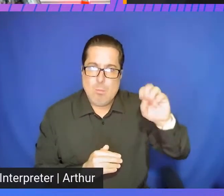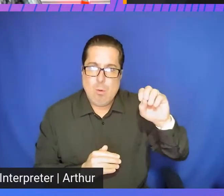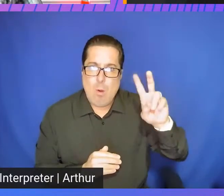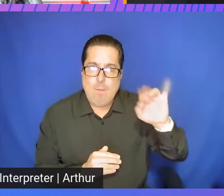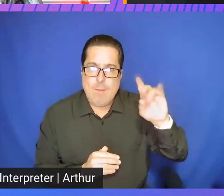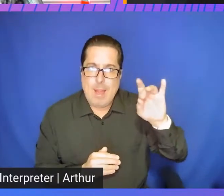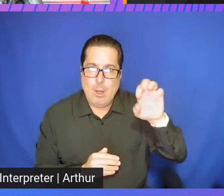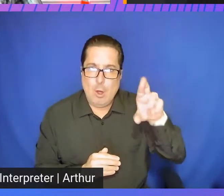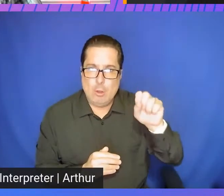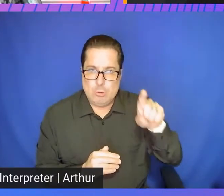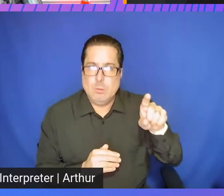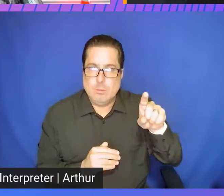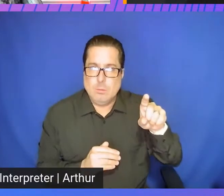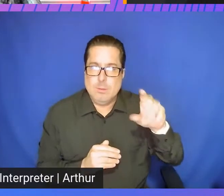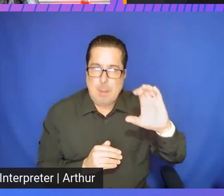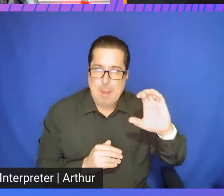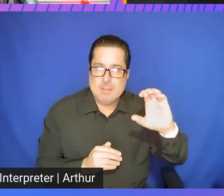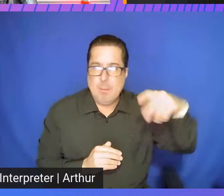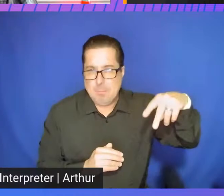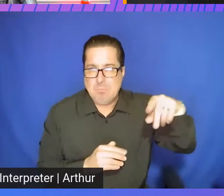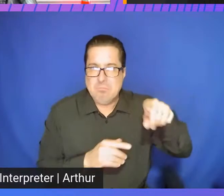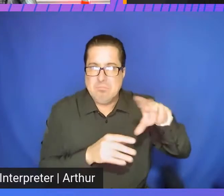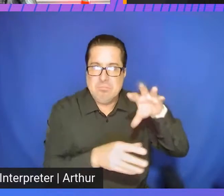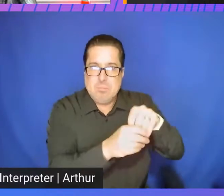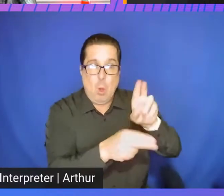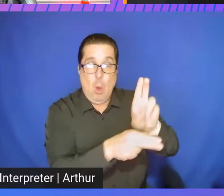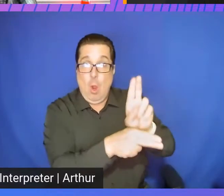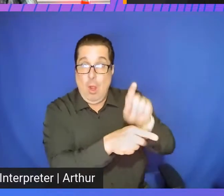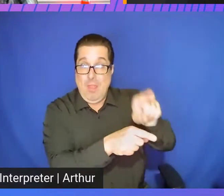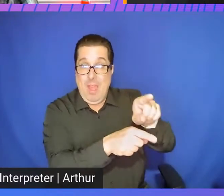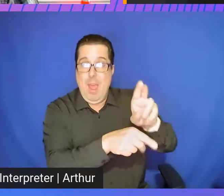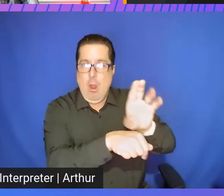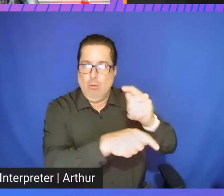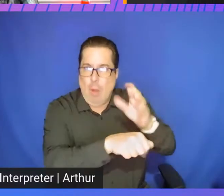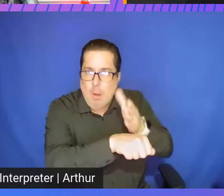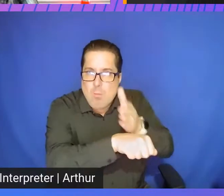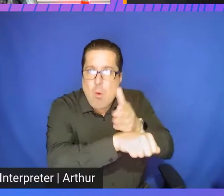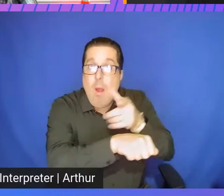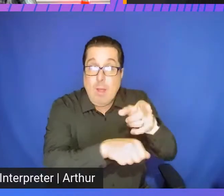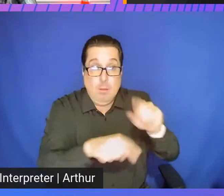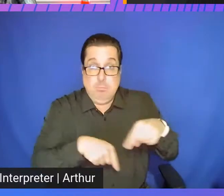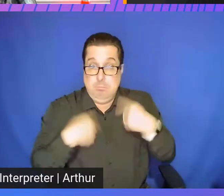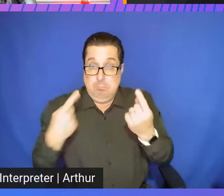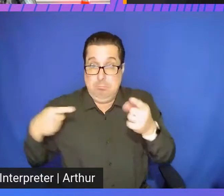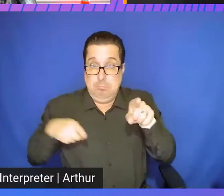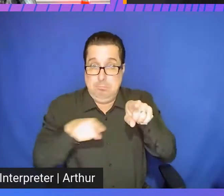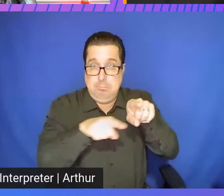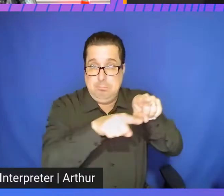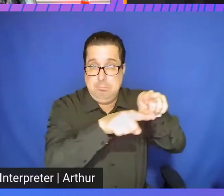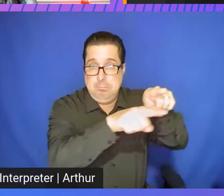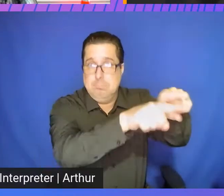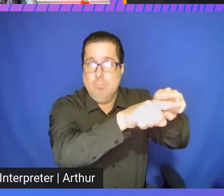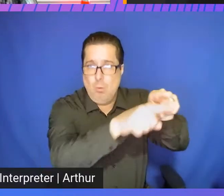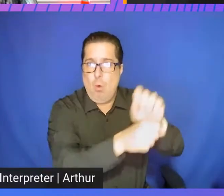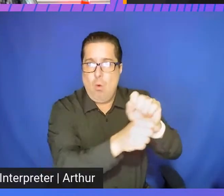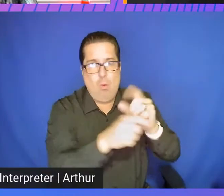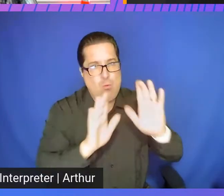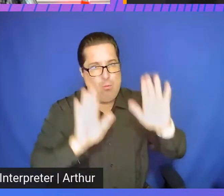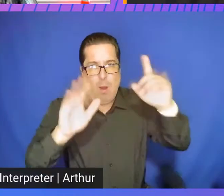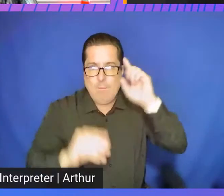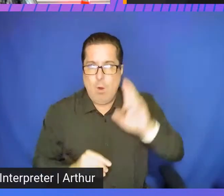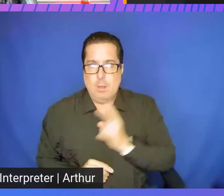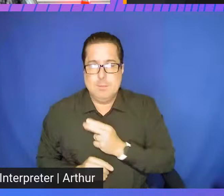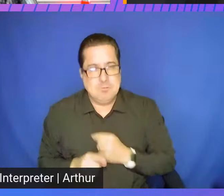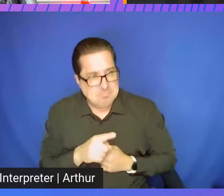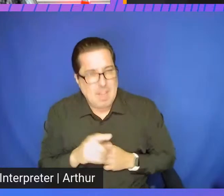continue to improve at, and we're researching those. But yeah, it's been great for us. Awesome. There's of course new things which are